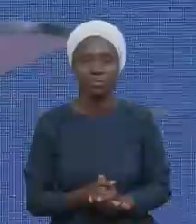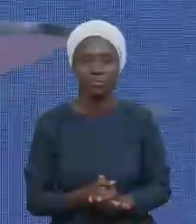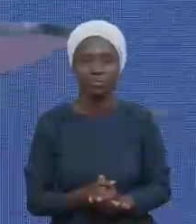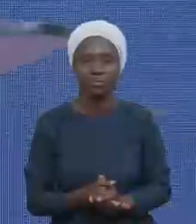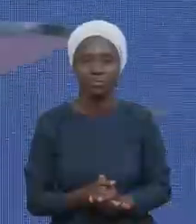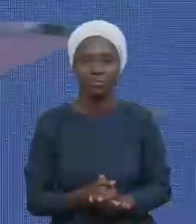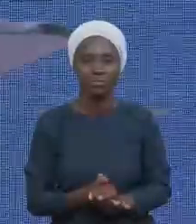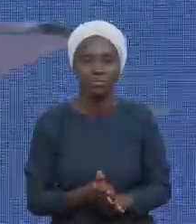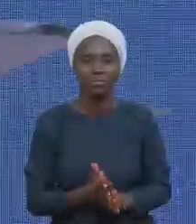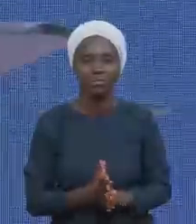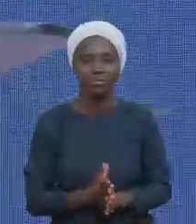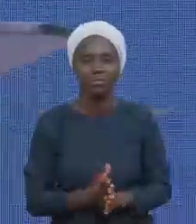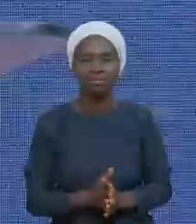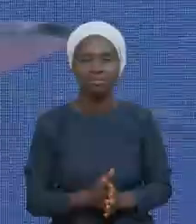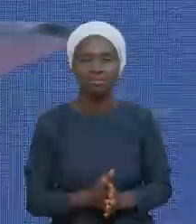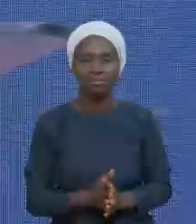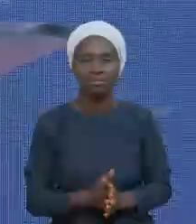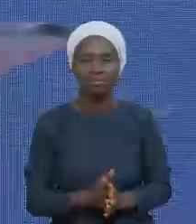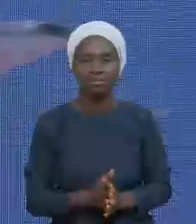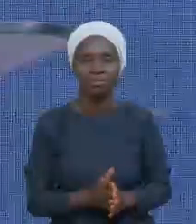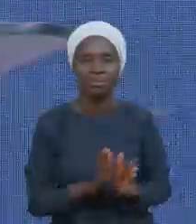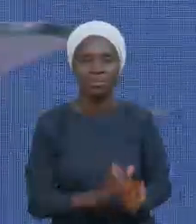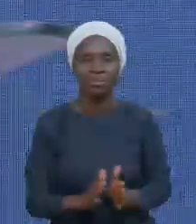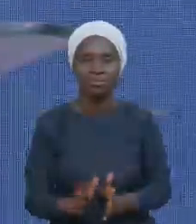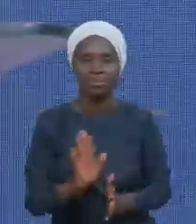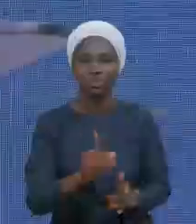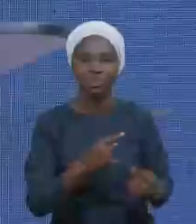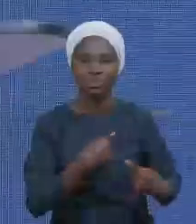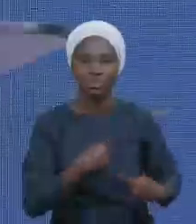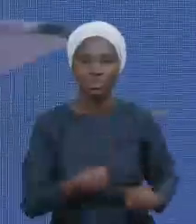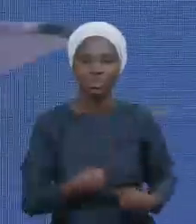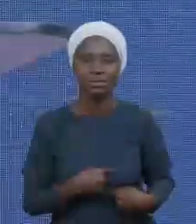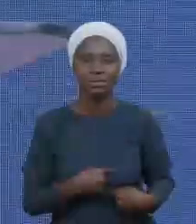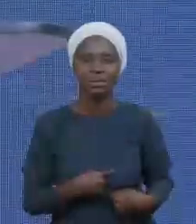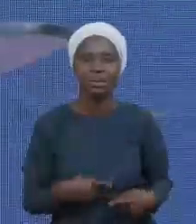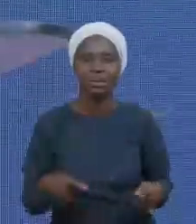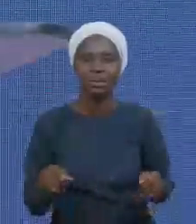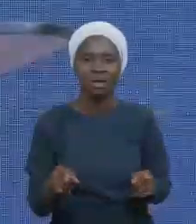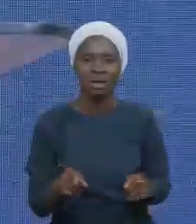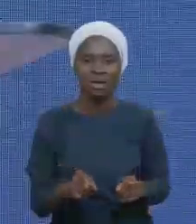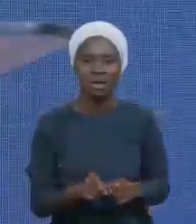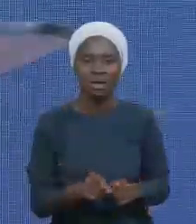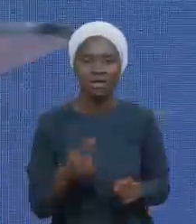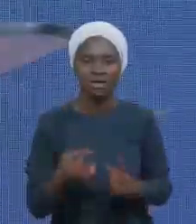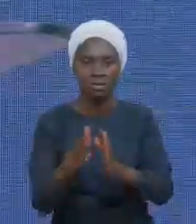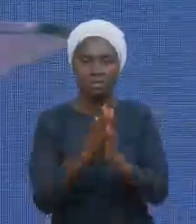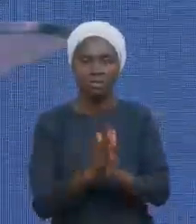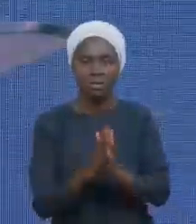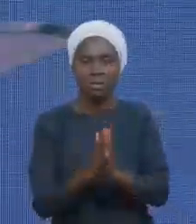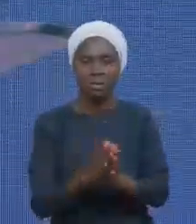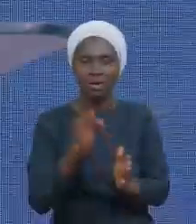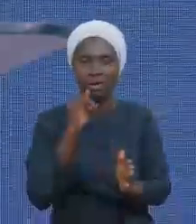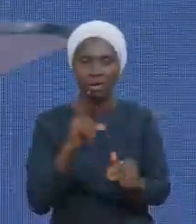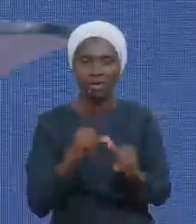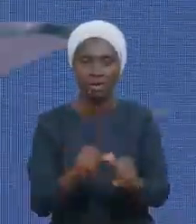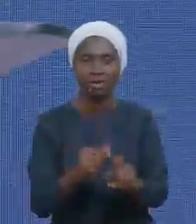to maybe be born again, prepare your heart. As the message is going on, the prayer is going on, Holy Spirit